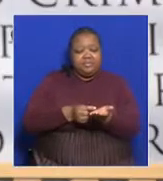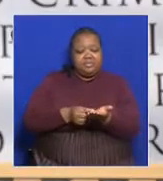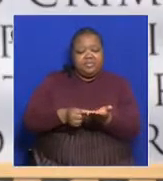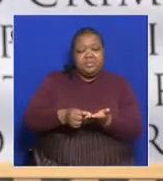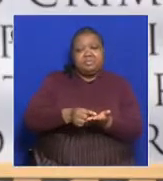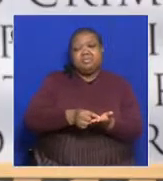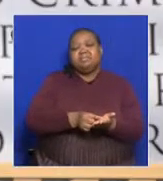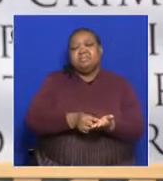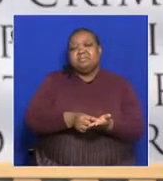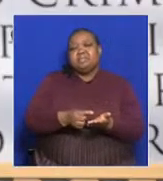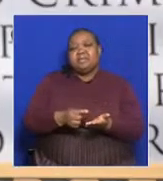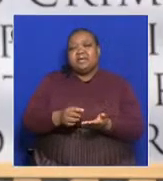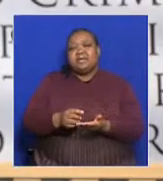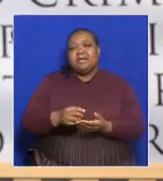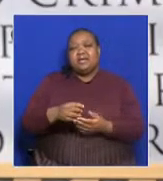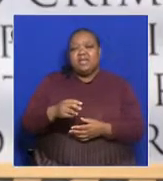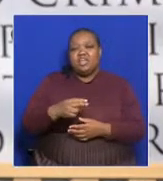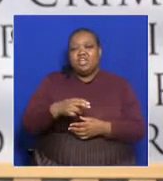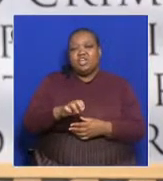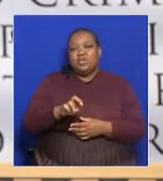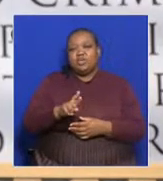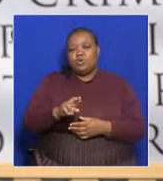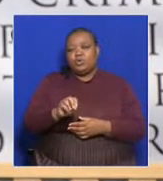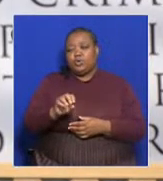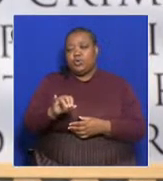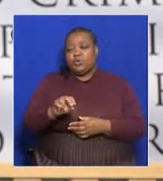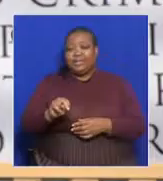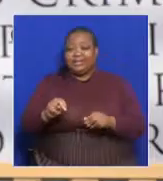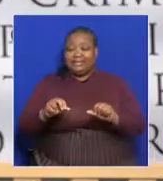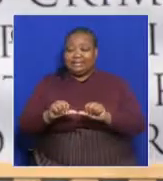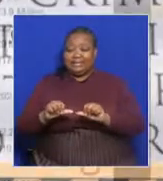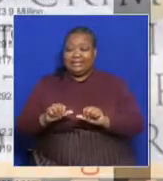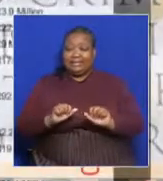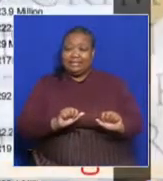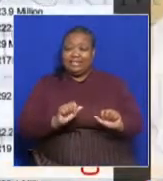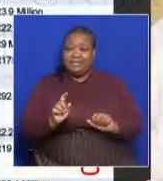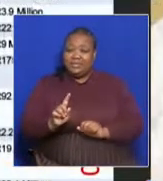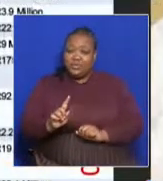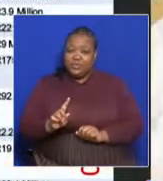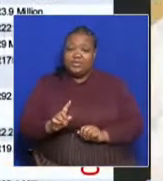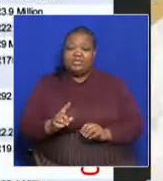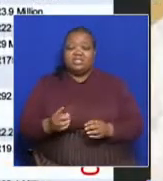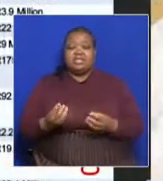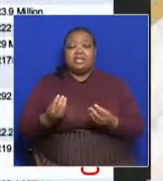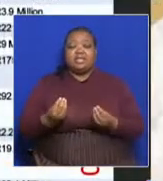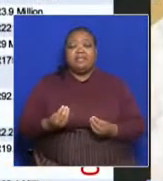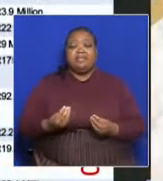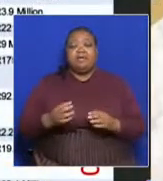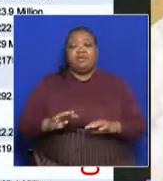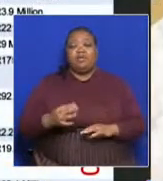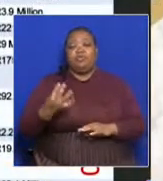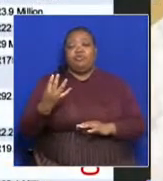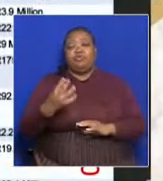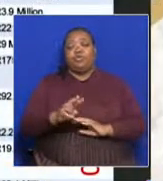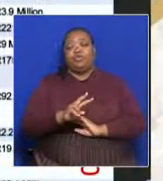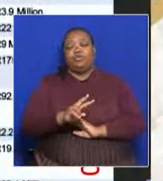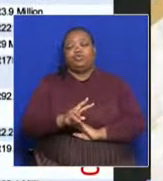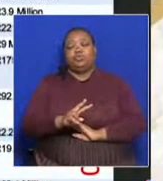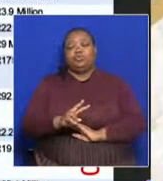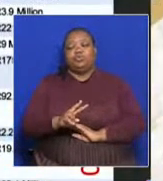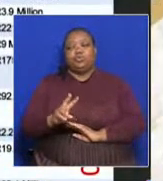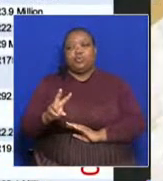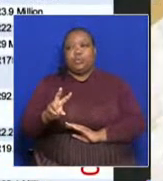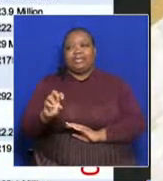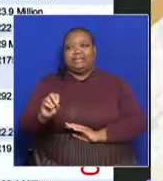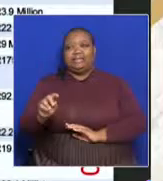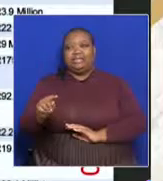and item 2, and I also exclude part of item 4, which is 220,000 heroin capsules. You can give